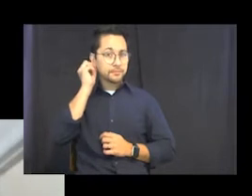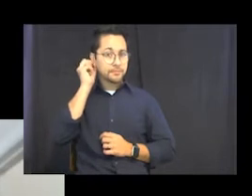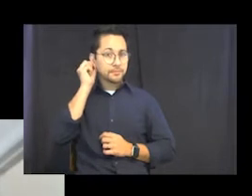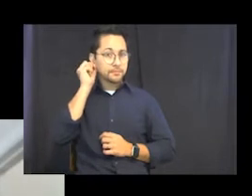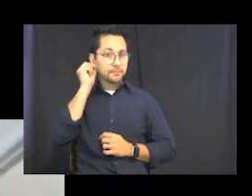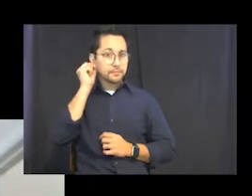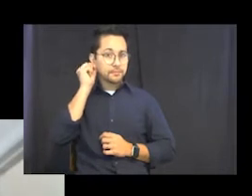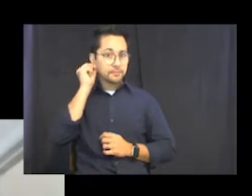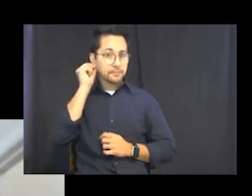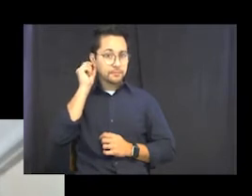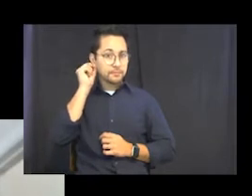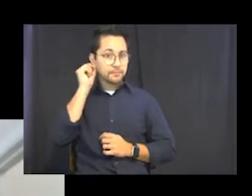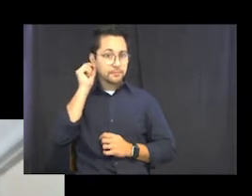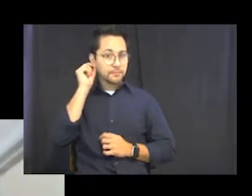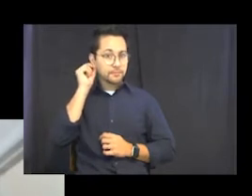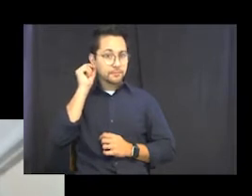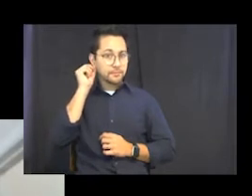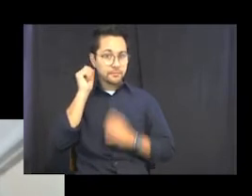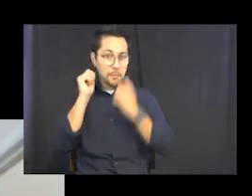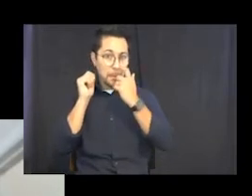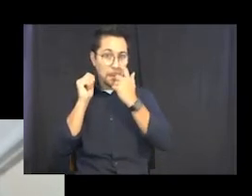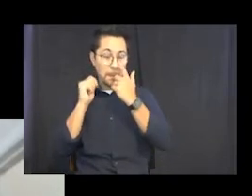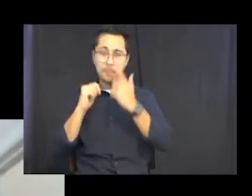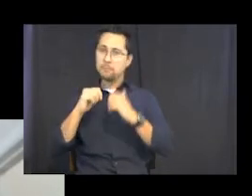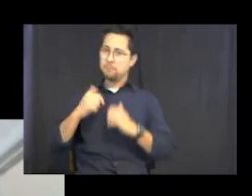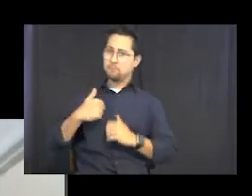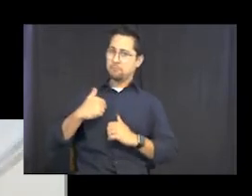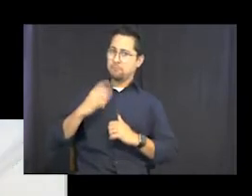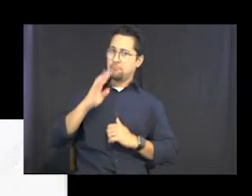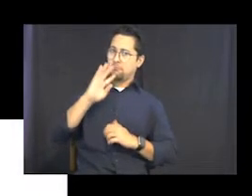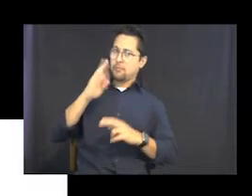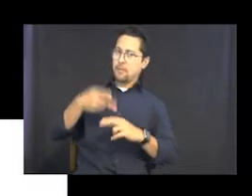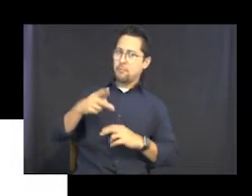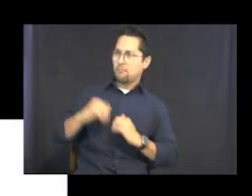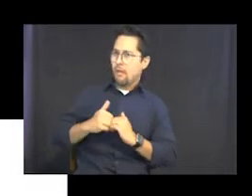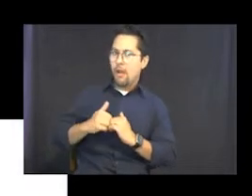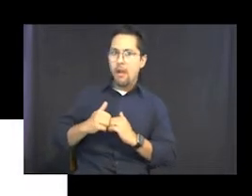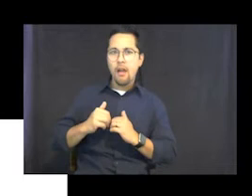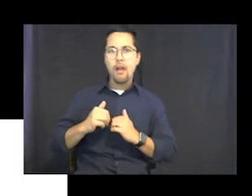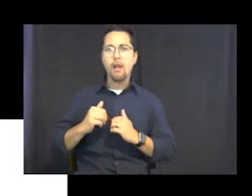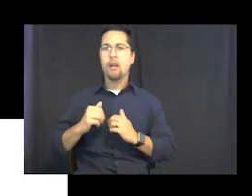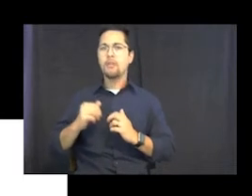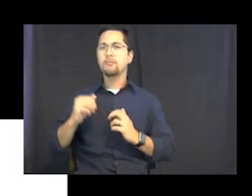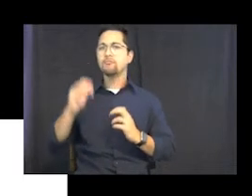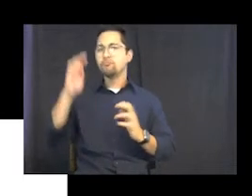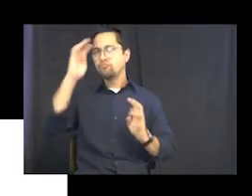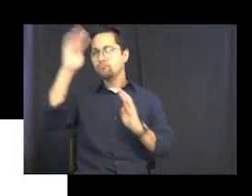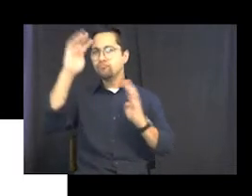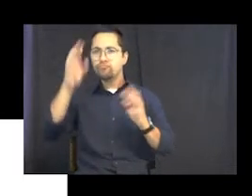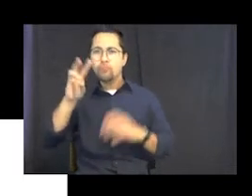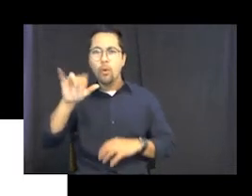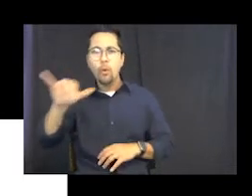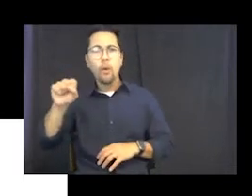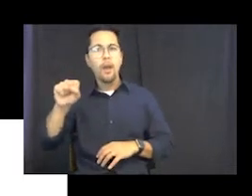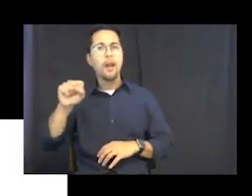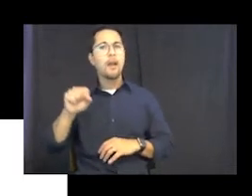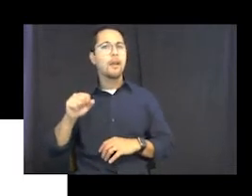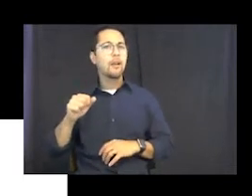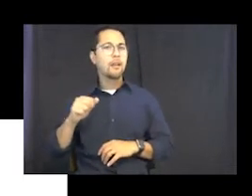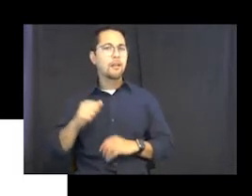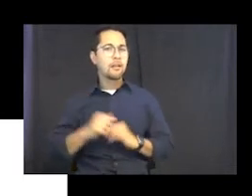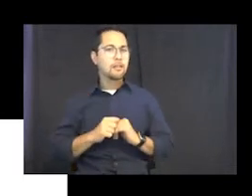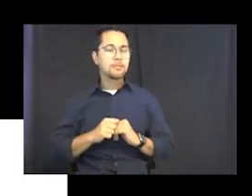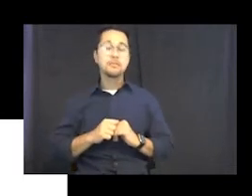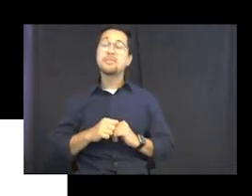And so, how do I speak up? And in what creative ways have I found success? So, this is